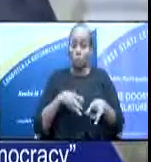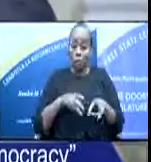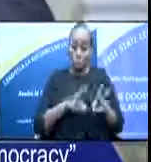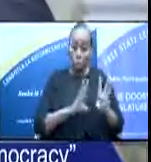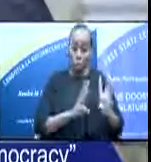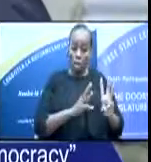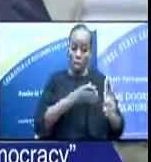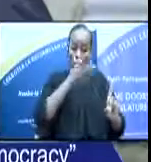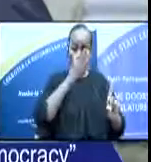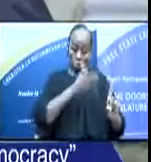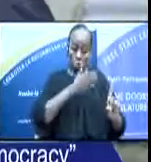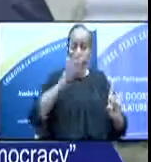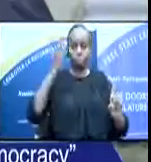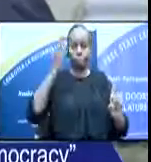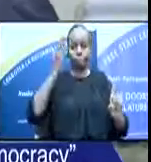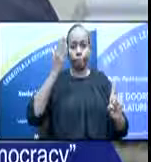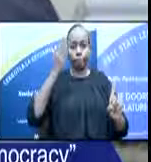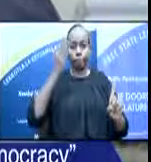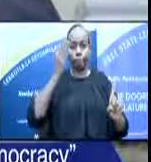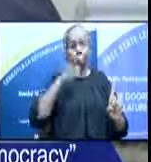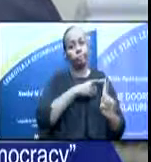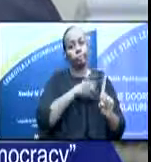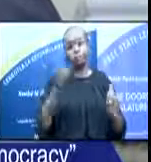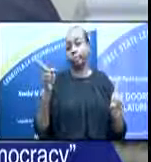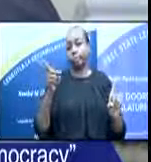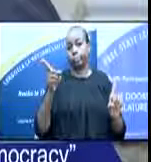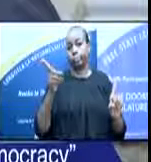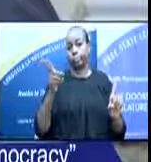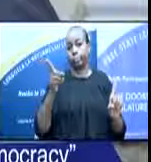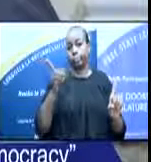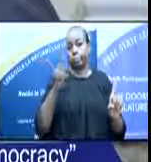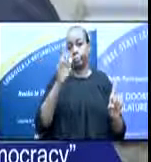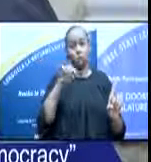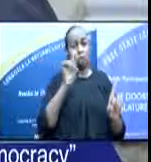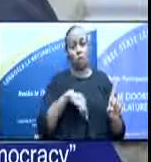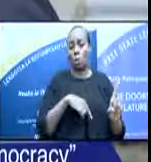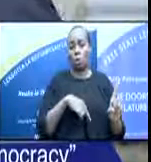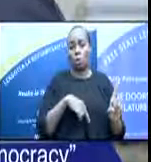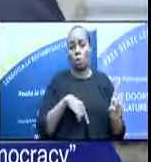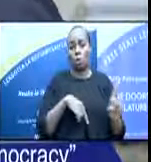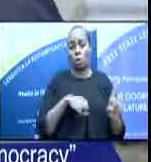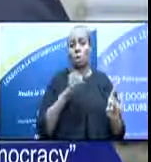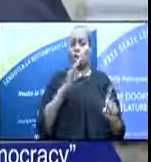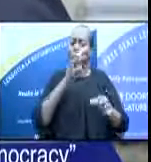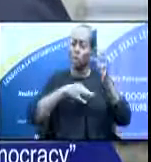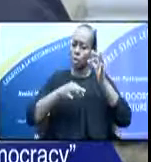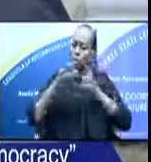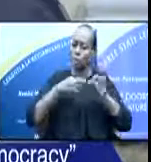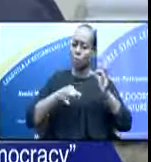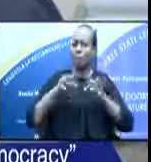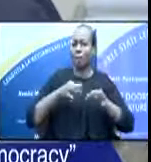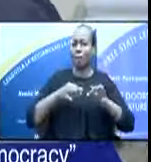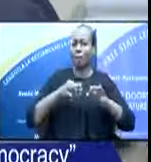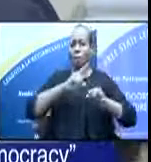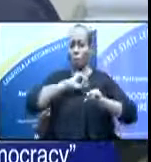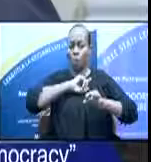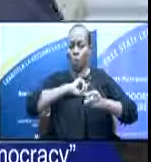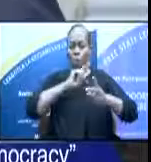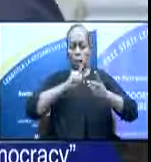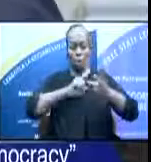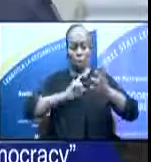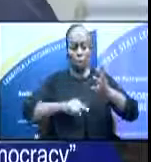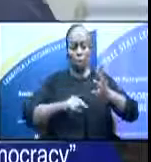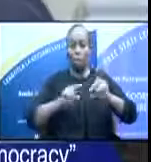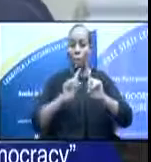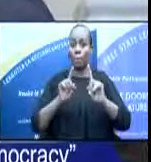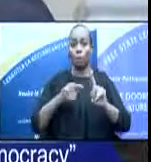spoke back to her, that was uncalled for. It's all well and fine if you explain to her why you did it and what you did. But